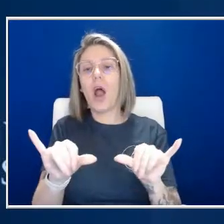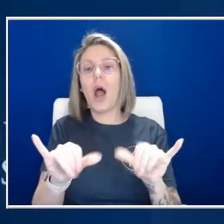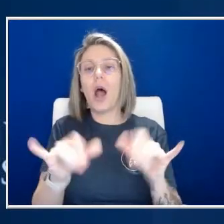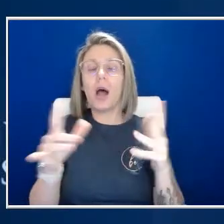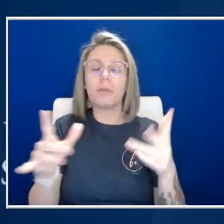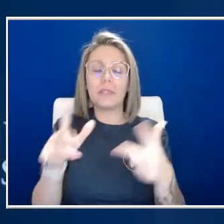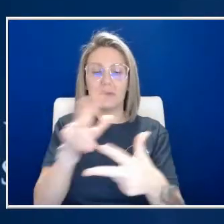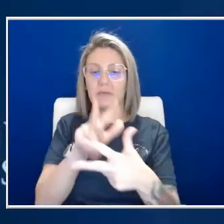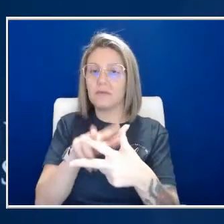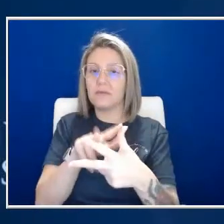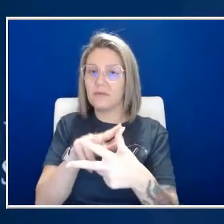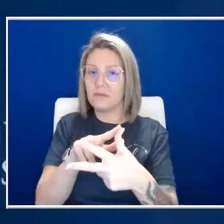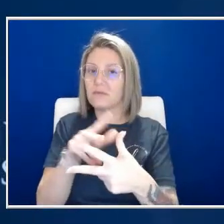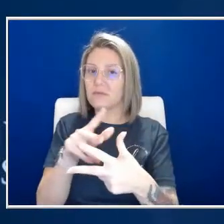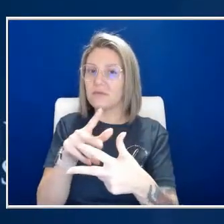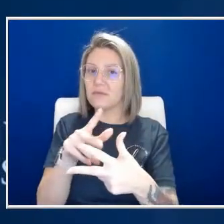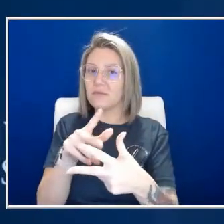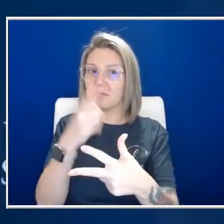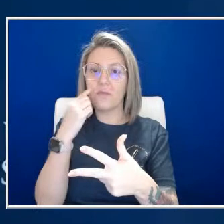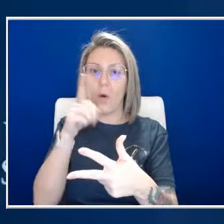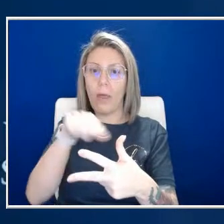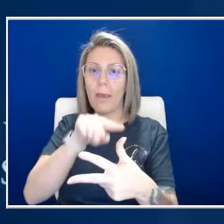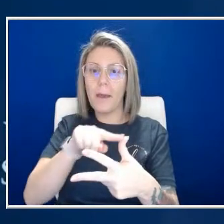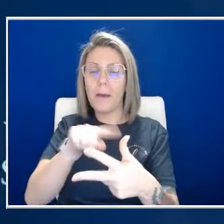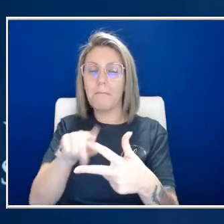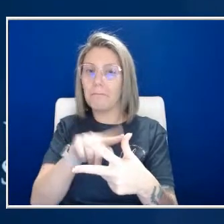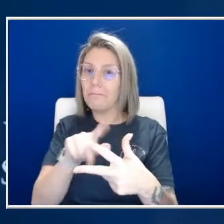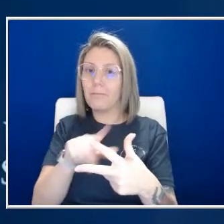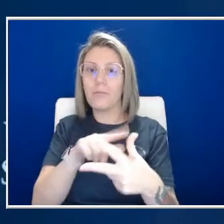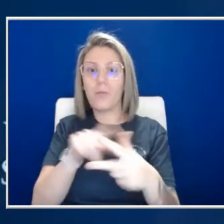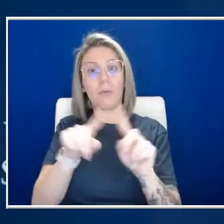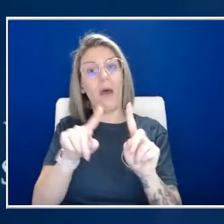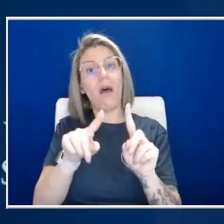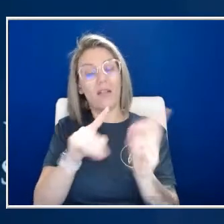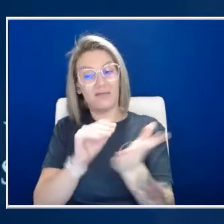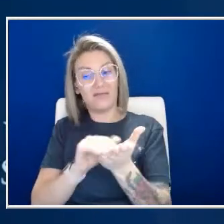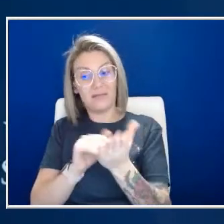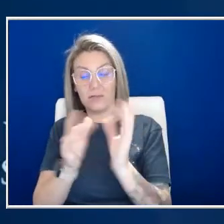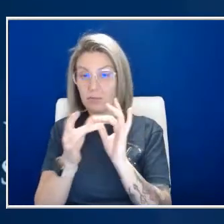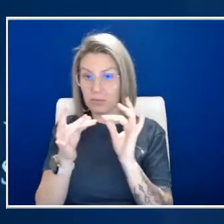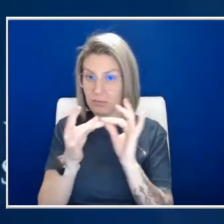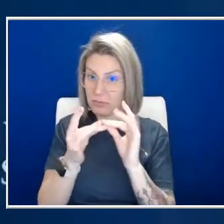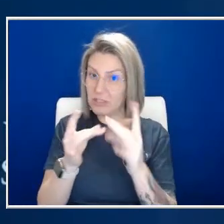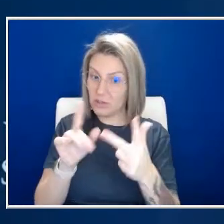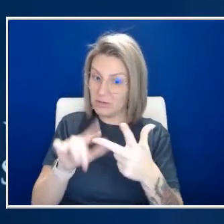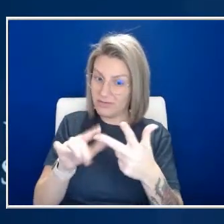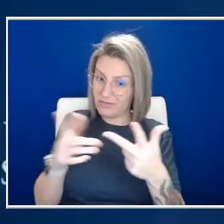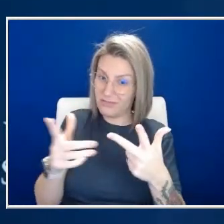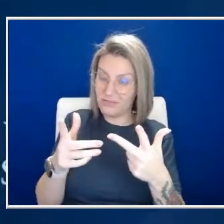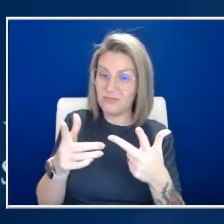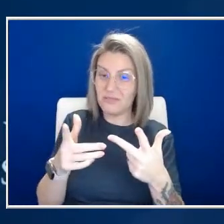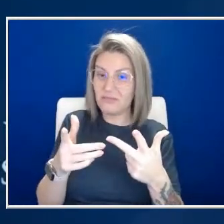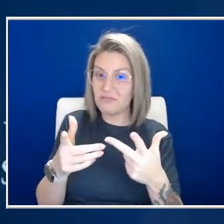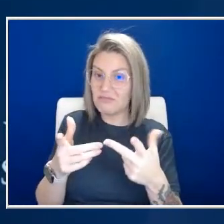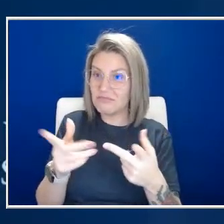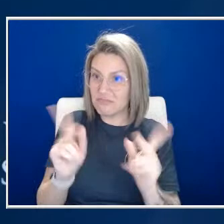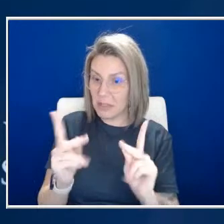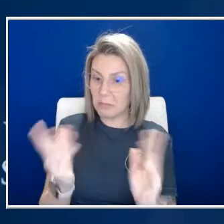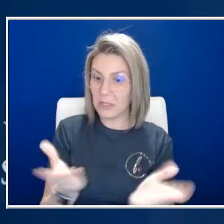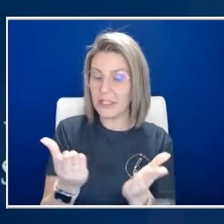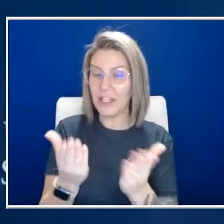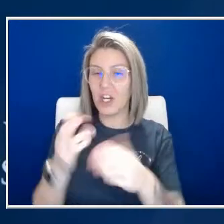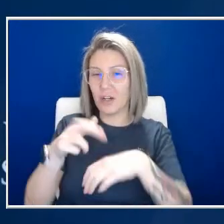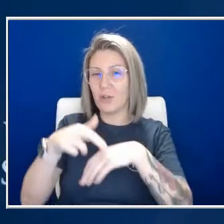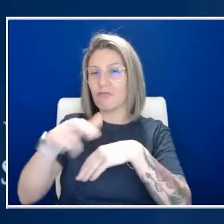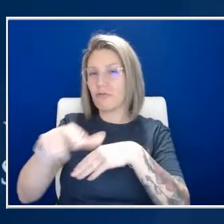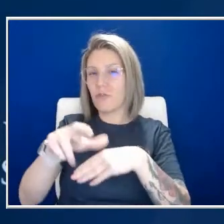tobacco. But like Dr. Leminska said, we see a fair number of them here, especially as a referral center. But if you look at statistics, this would